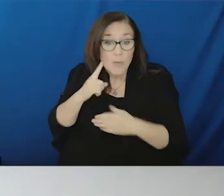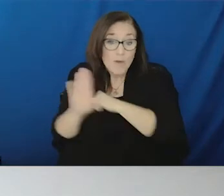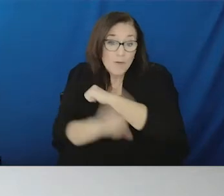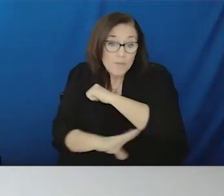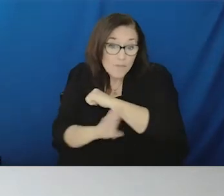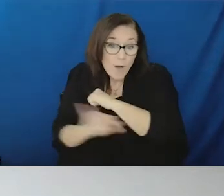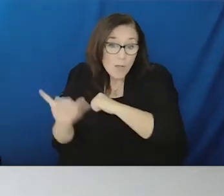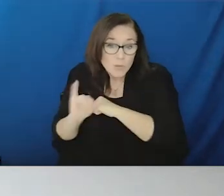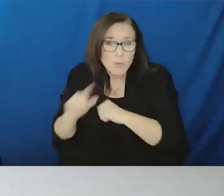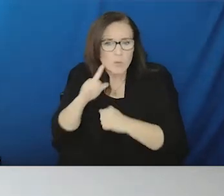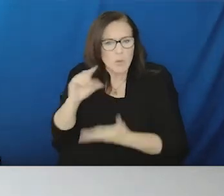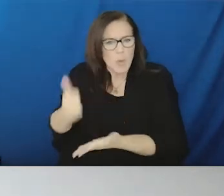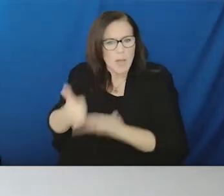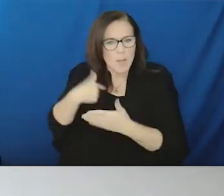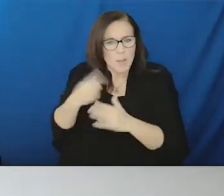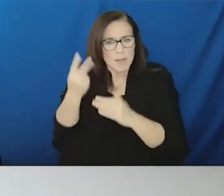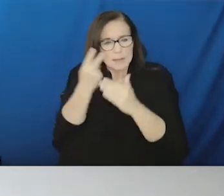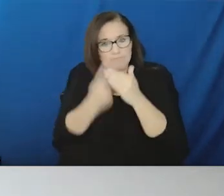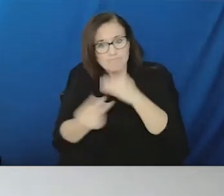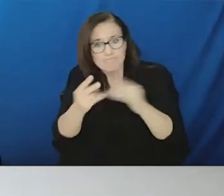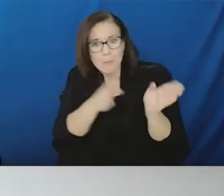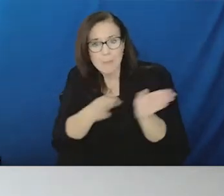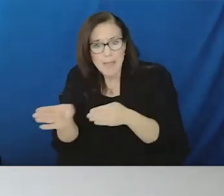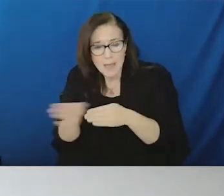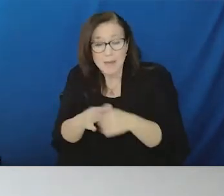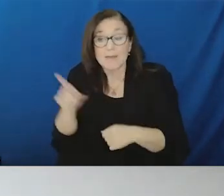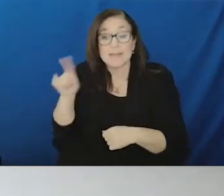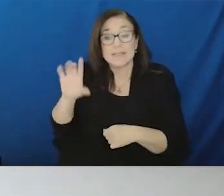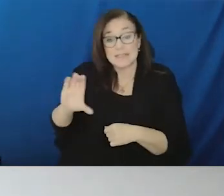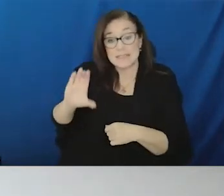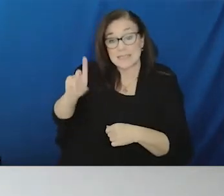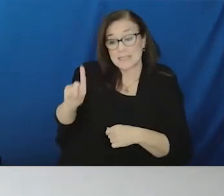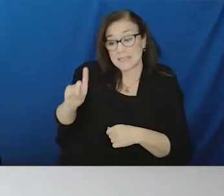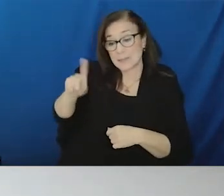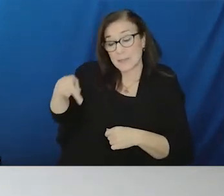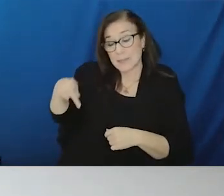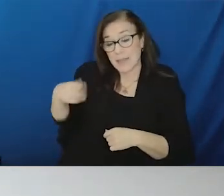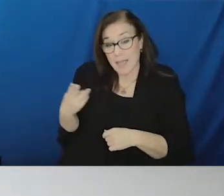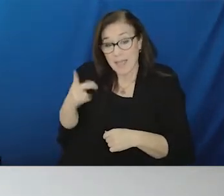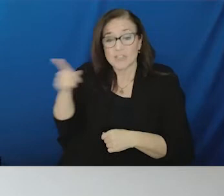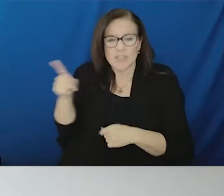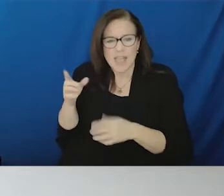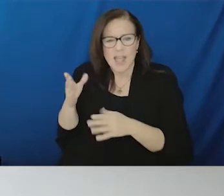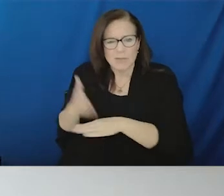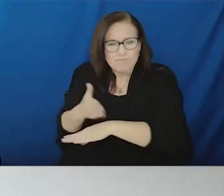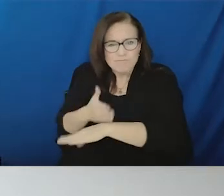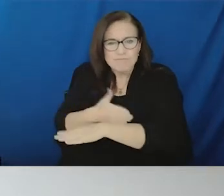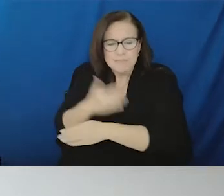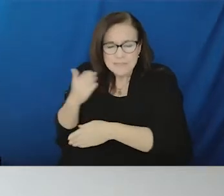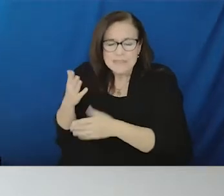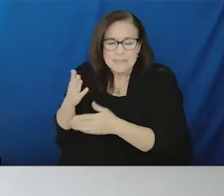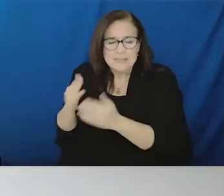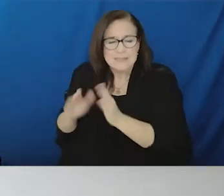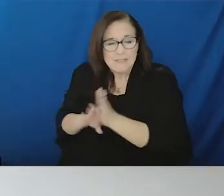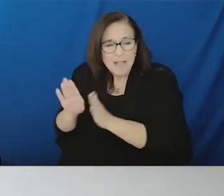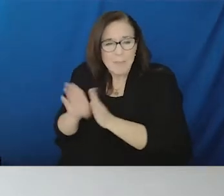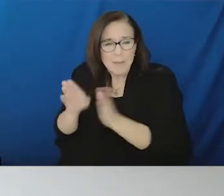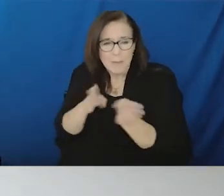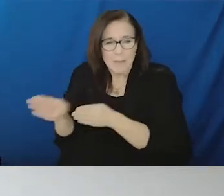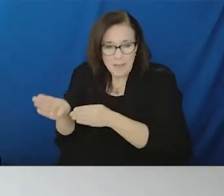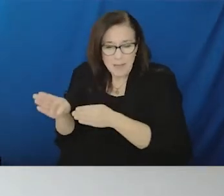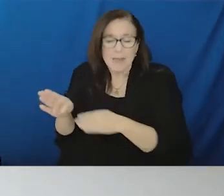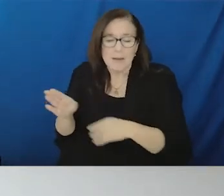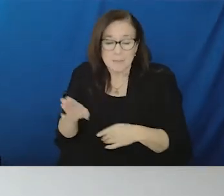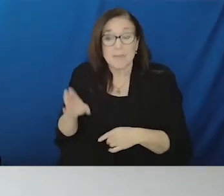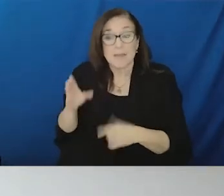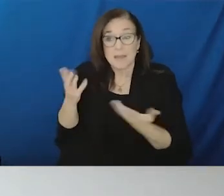plan. They are telling us they're working on it. As you well know, we don't know what will change, but having a plan based on the best